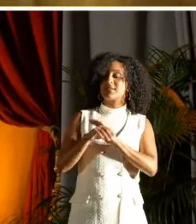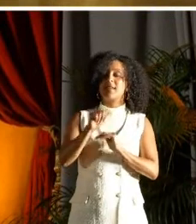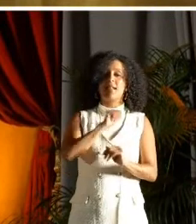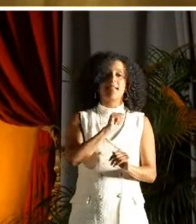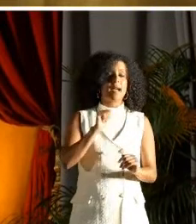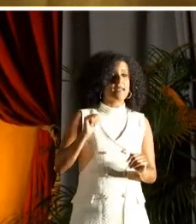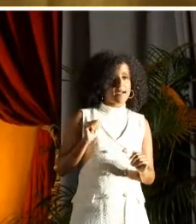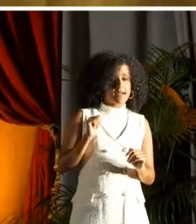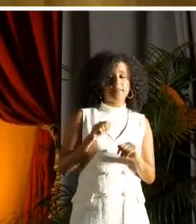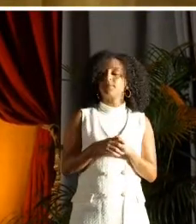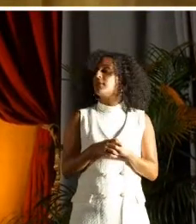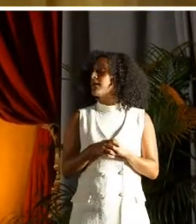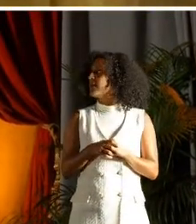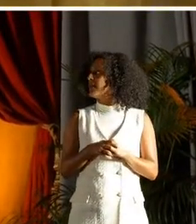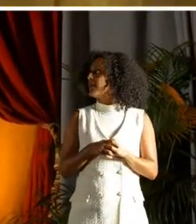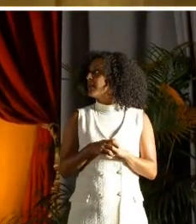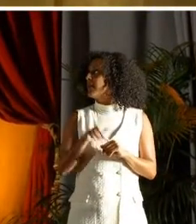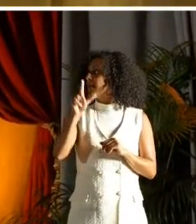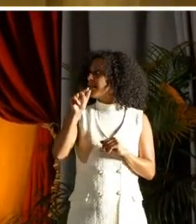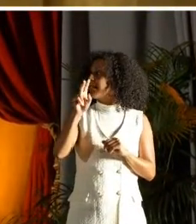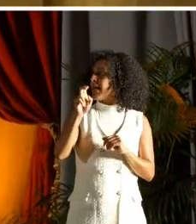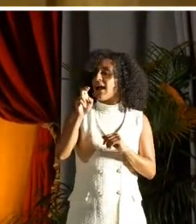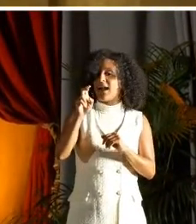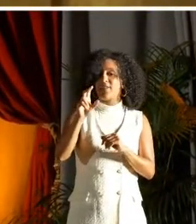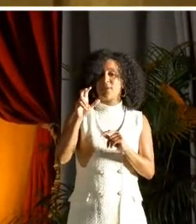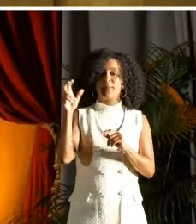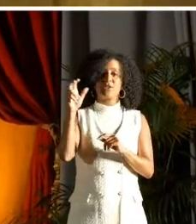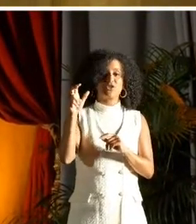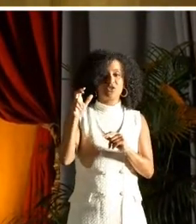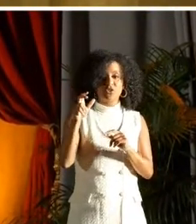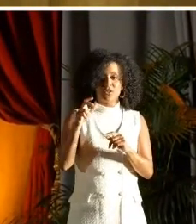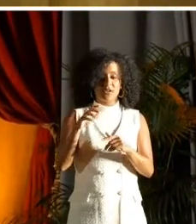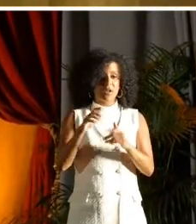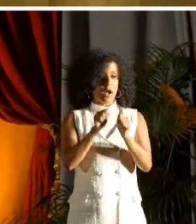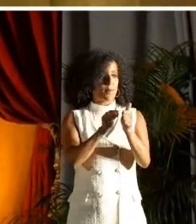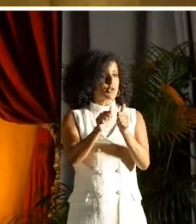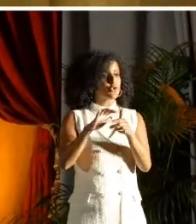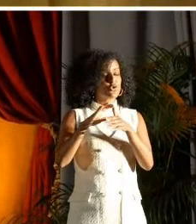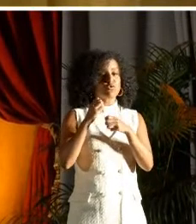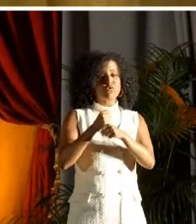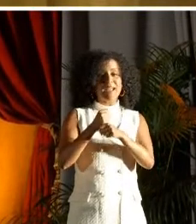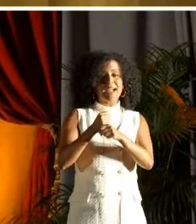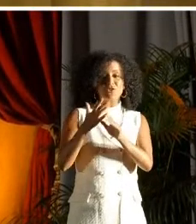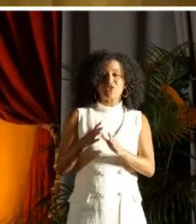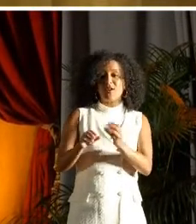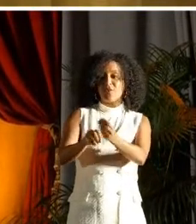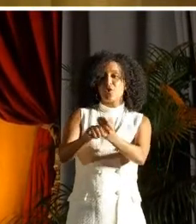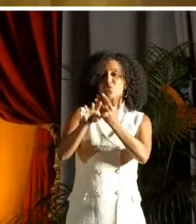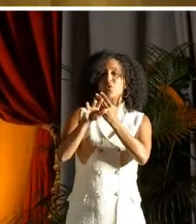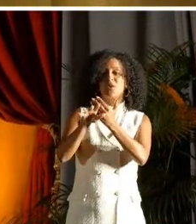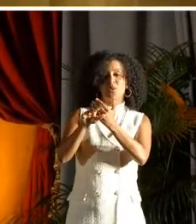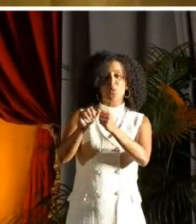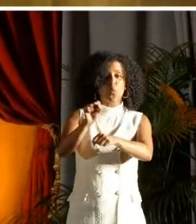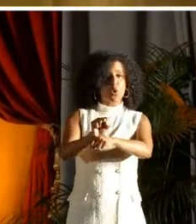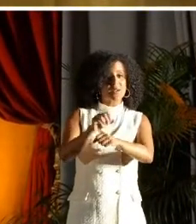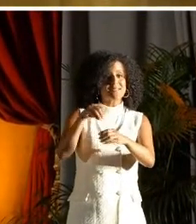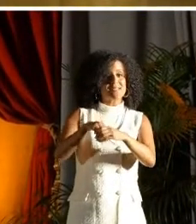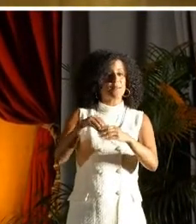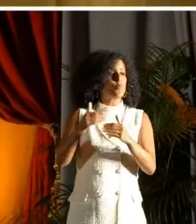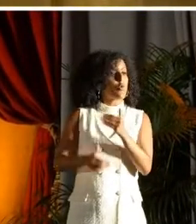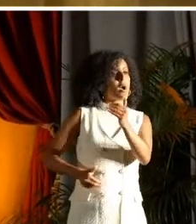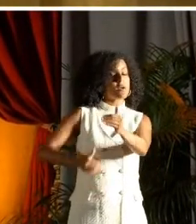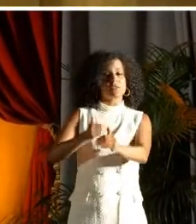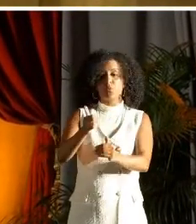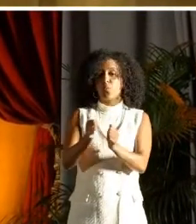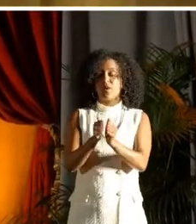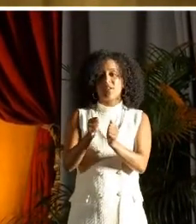Atlanta. A live pitch competition with the creators of virtual reality works in progress